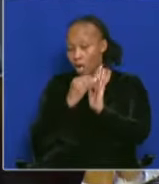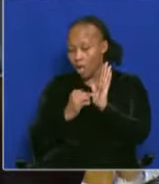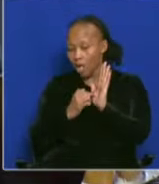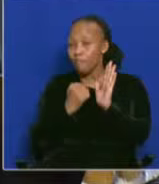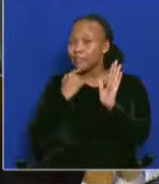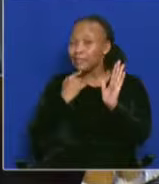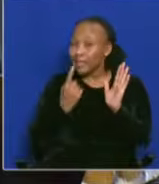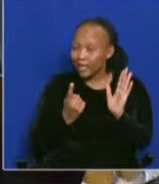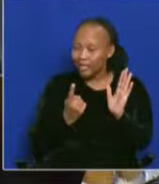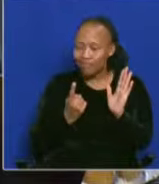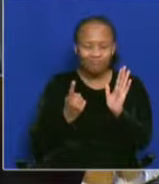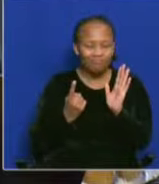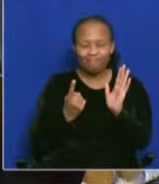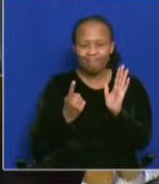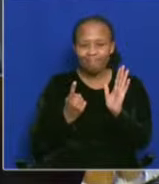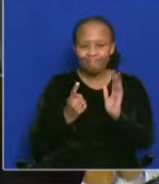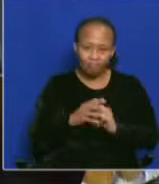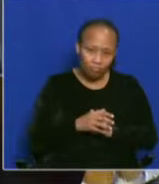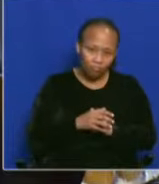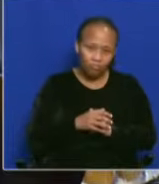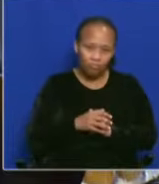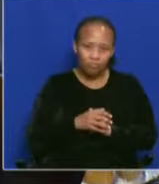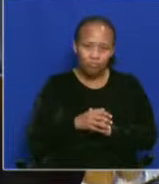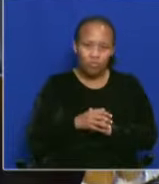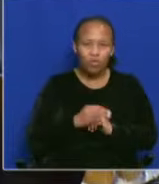that are named in the affidavit.